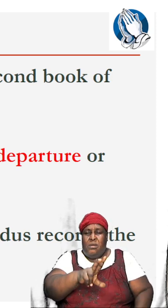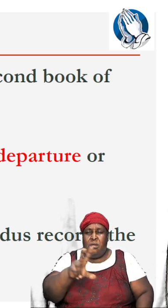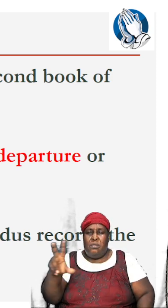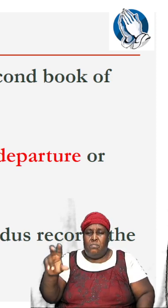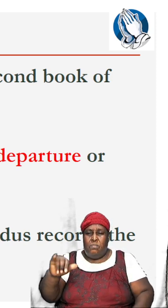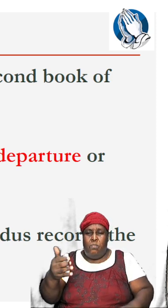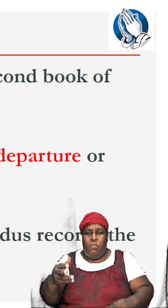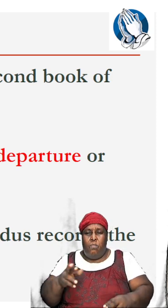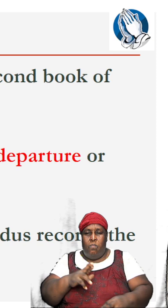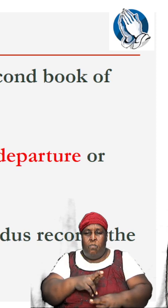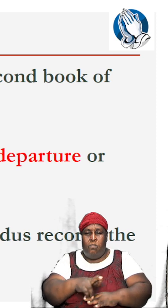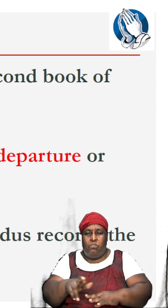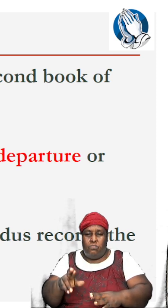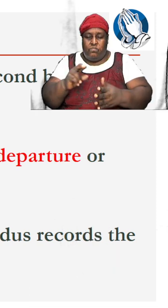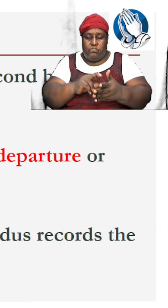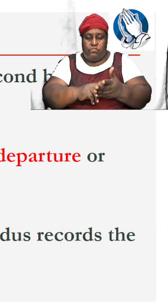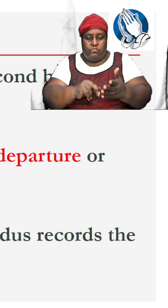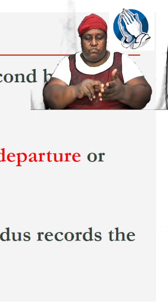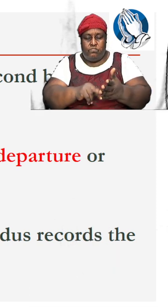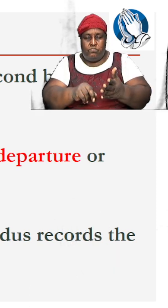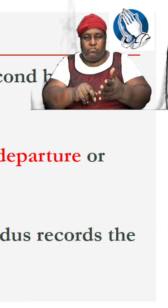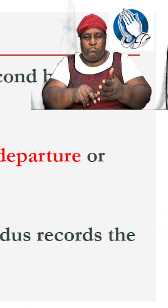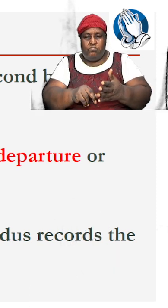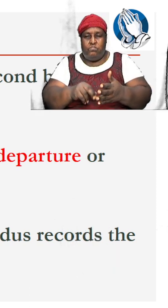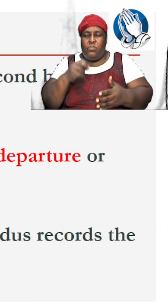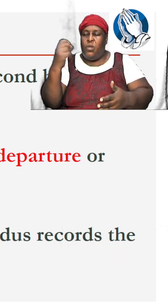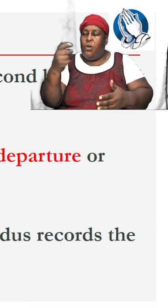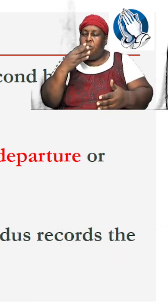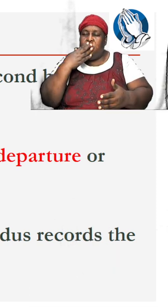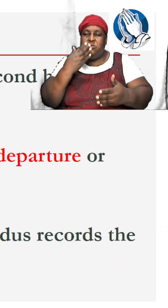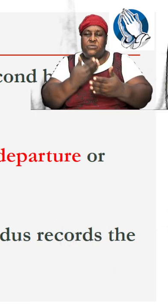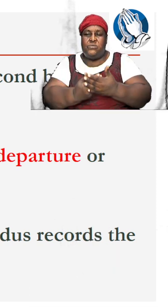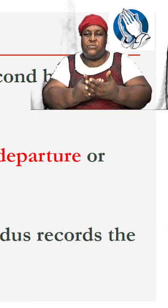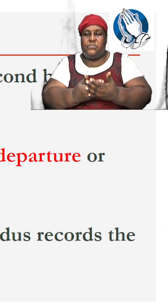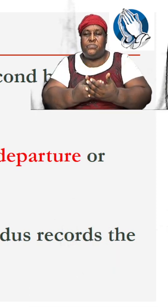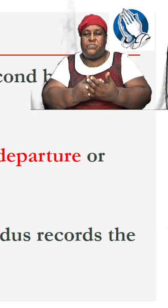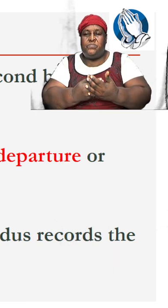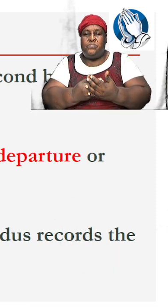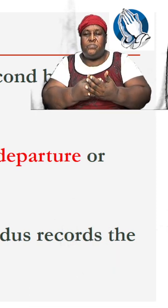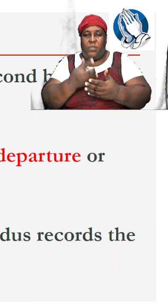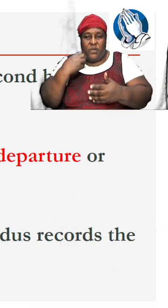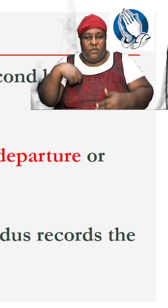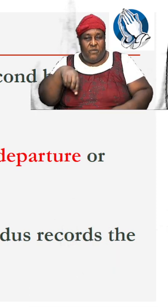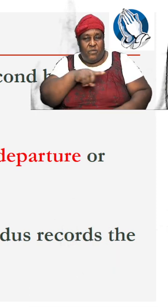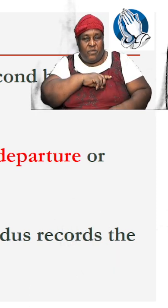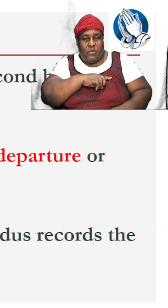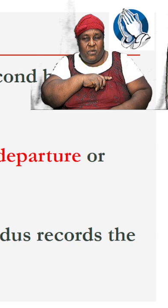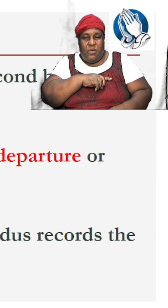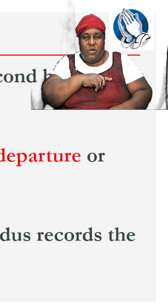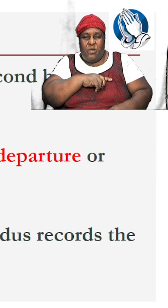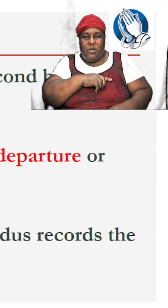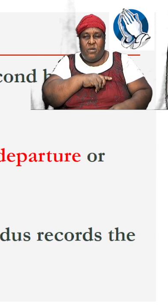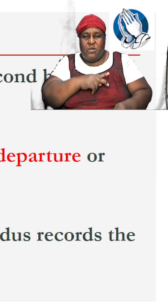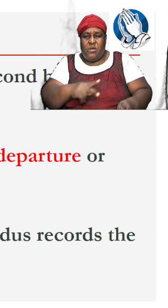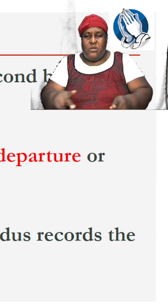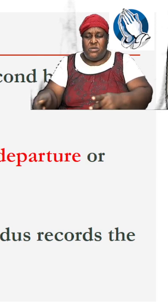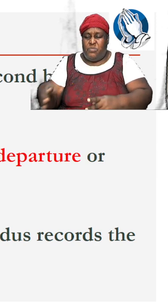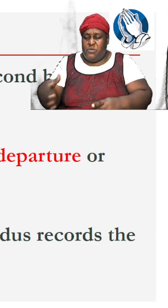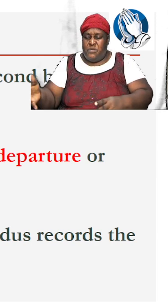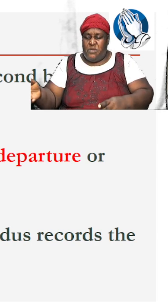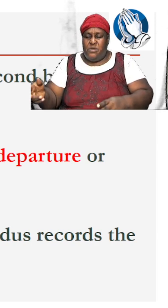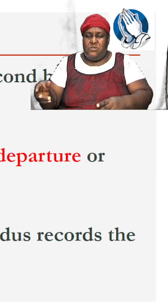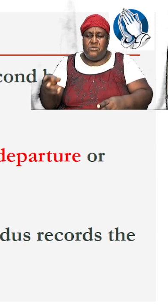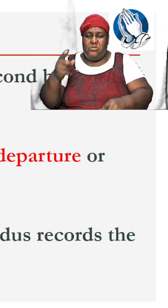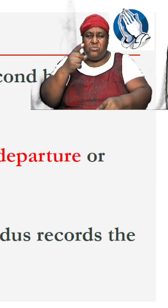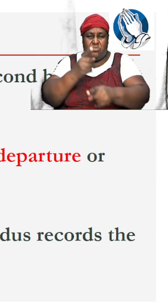read. And it's always good for us to put things in their proper